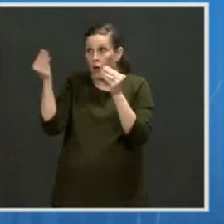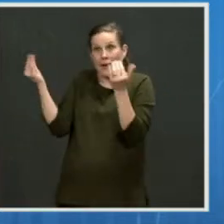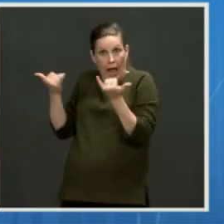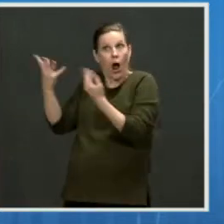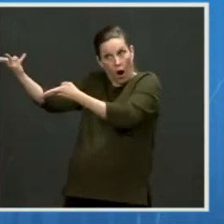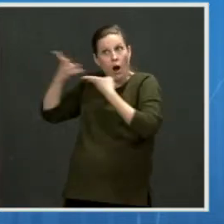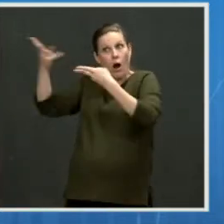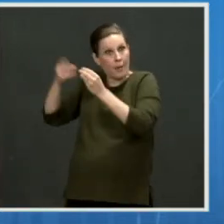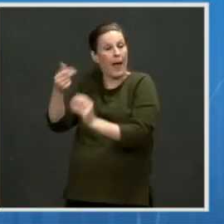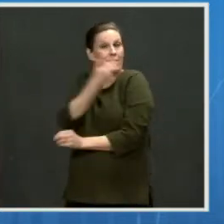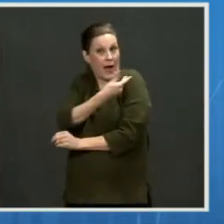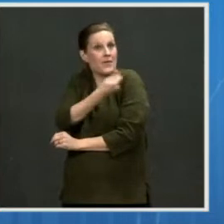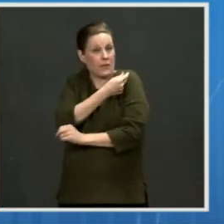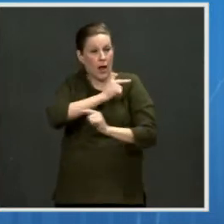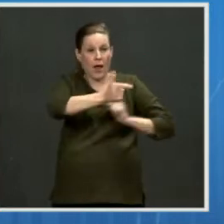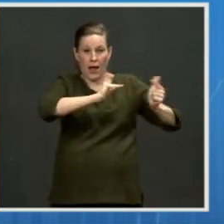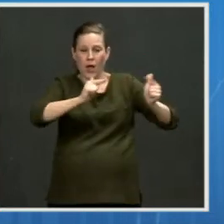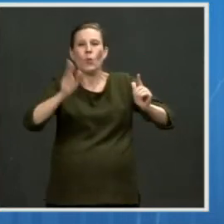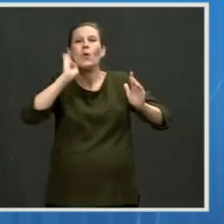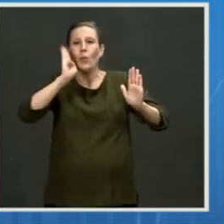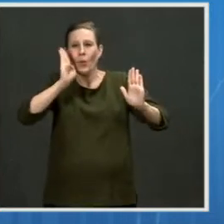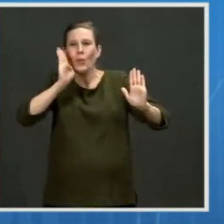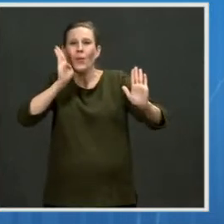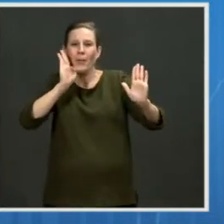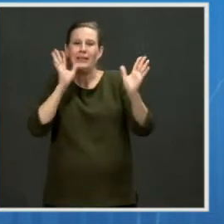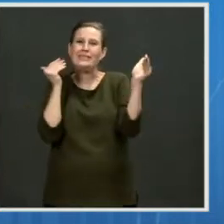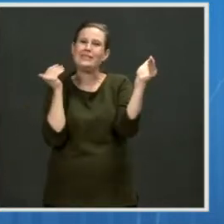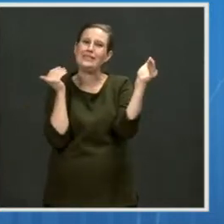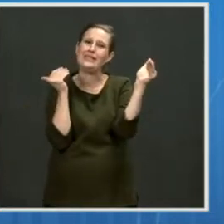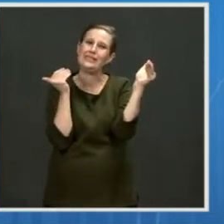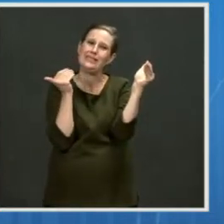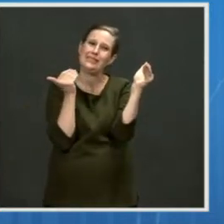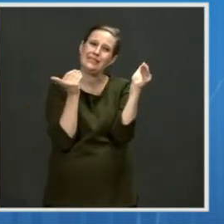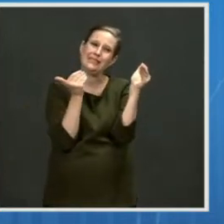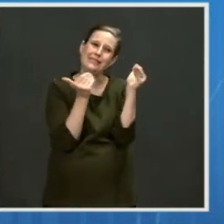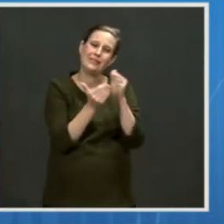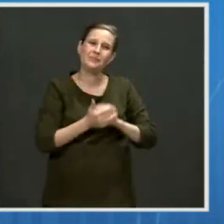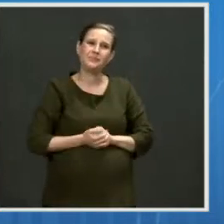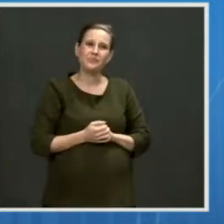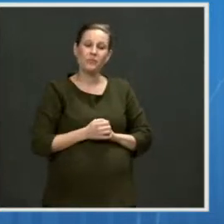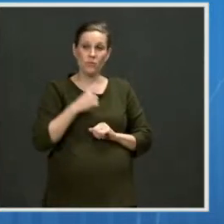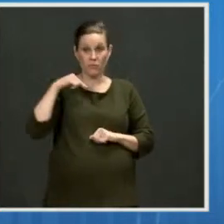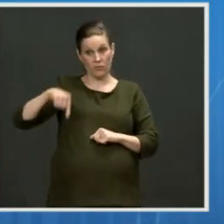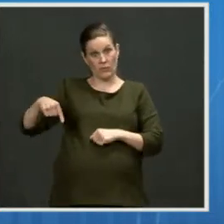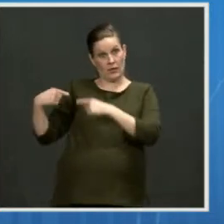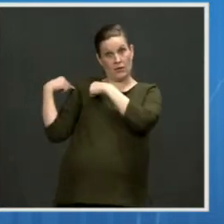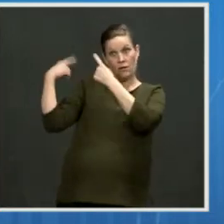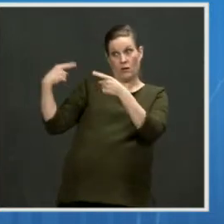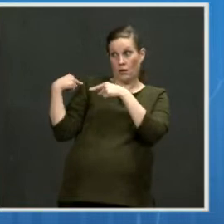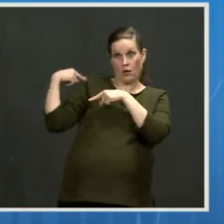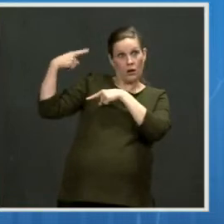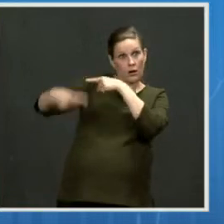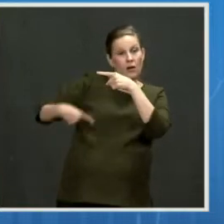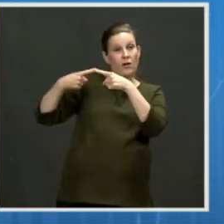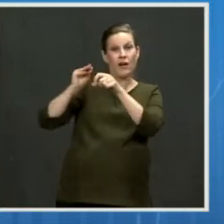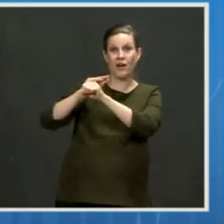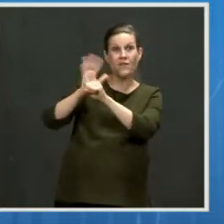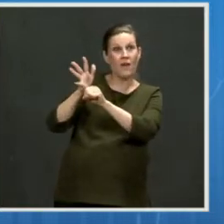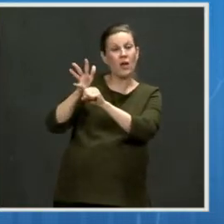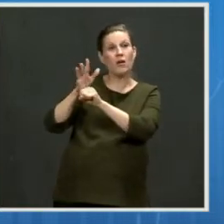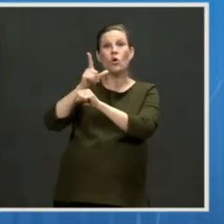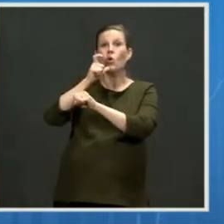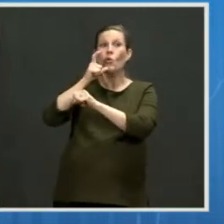day. Since early in the pandemic, COVID-19 has disproportionately affected certain groups in the United